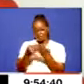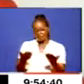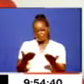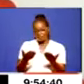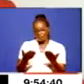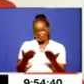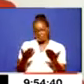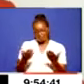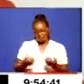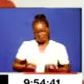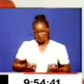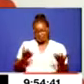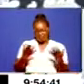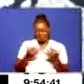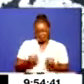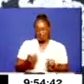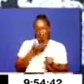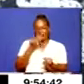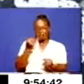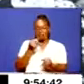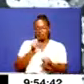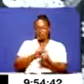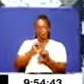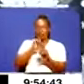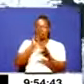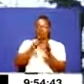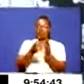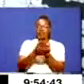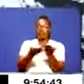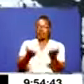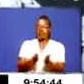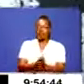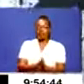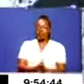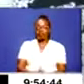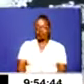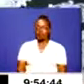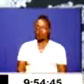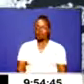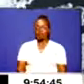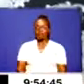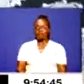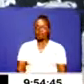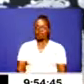they have given their best when they get to that field. Daniel Mwendwa for Prime Edition Sports.